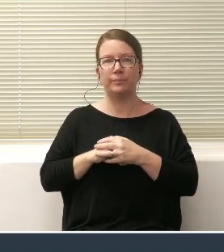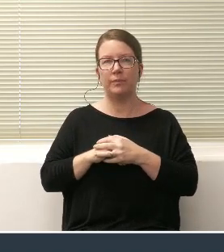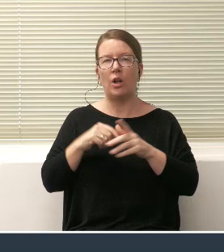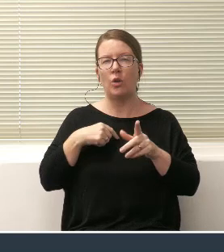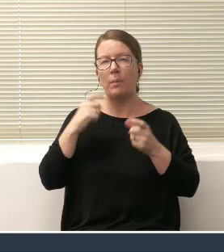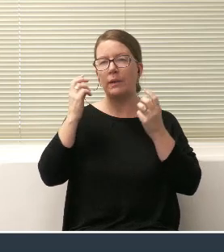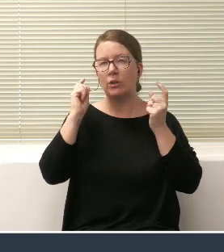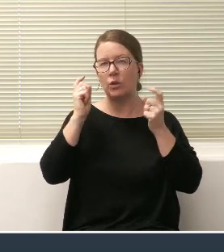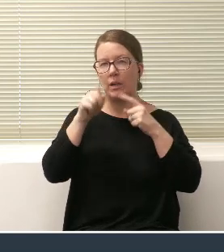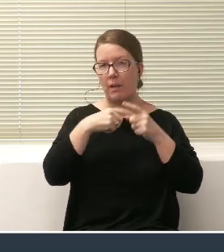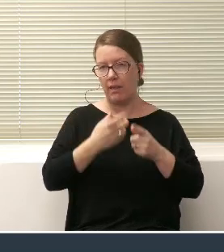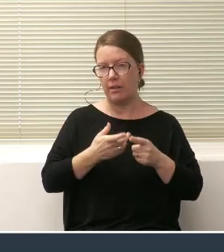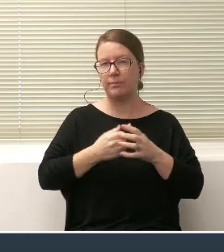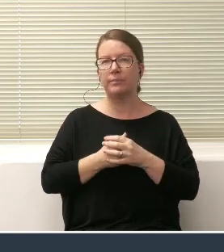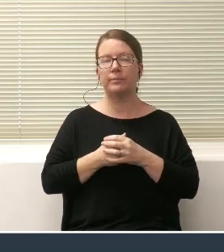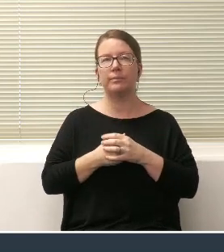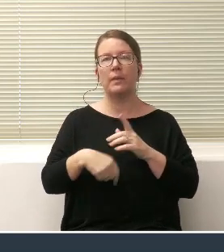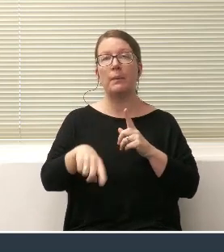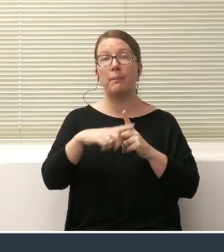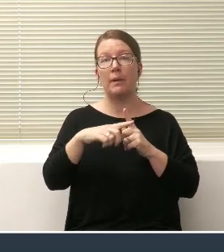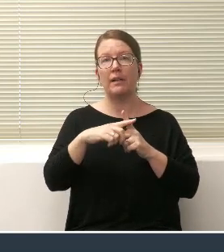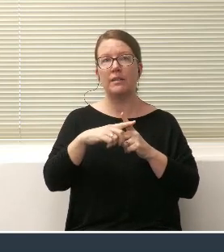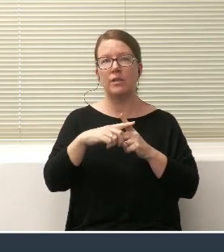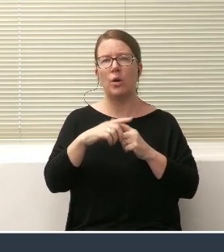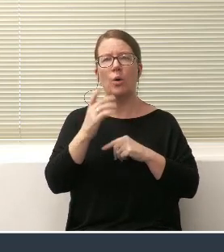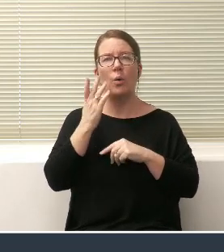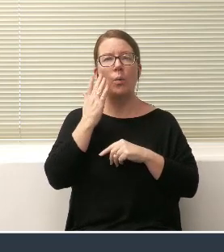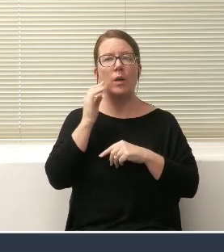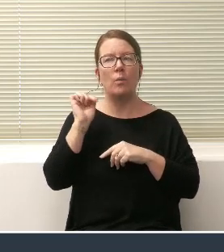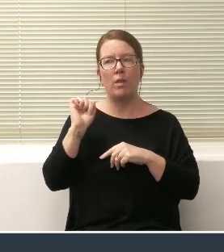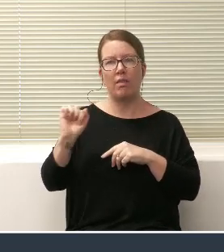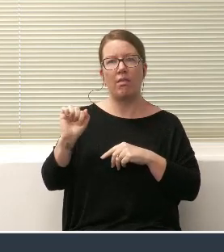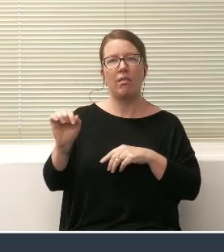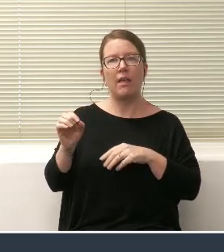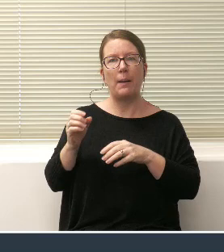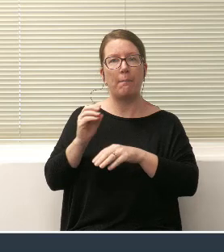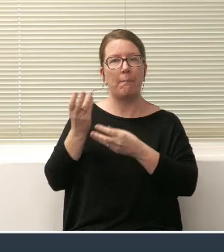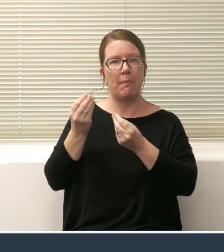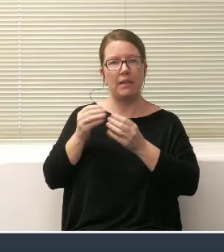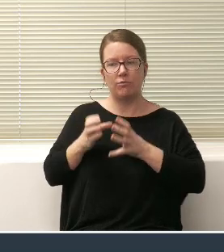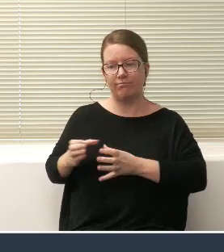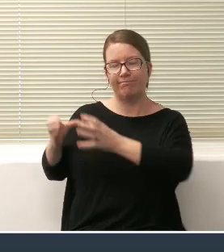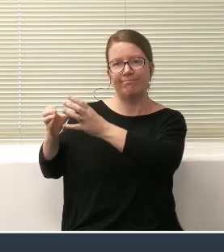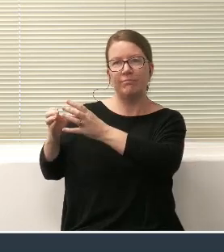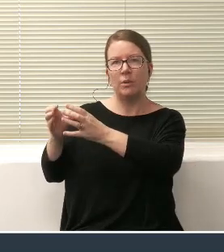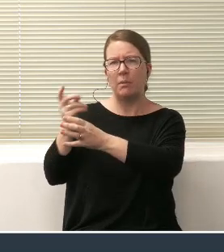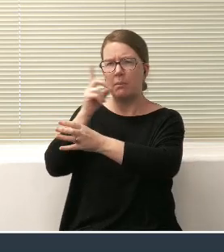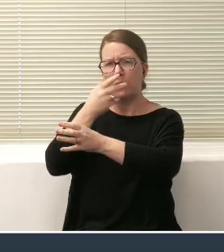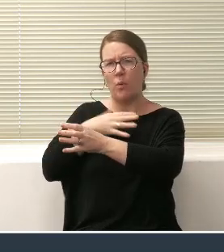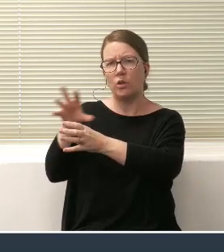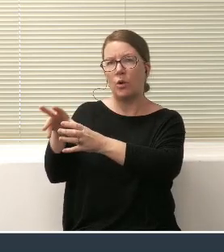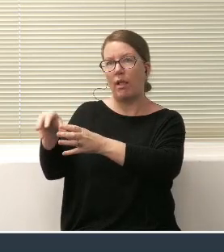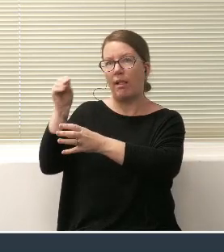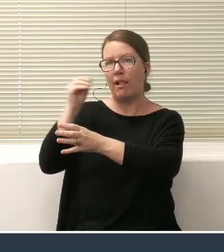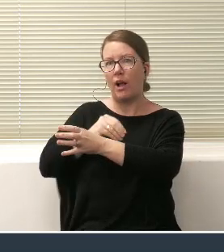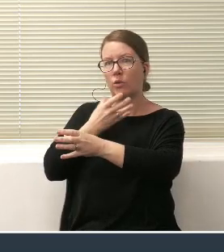about that happening, and when else will that happen? Because as far